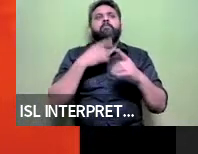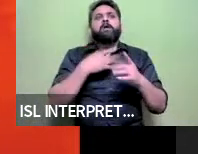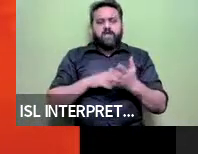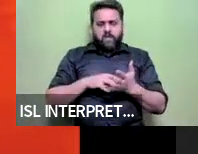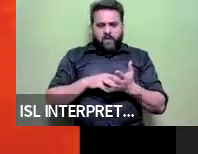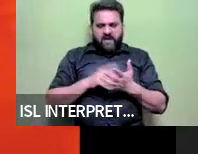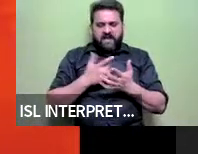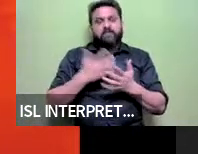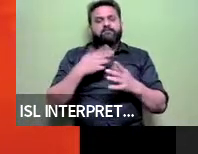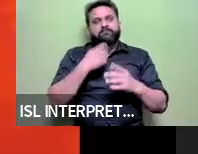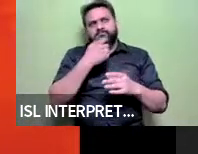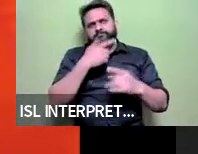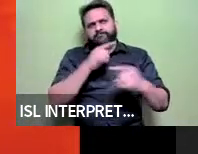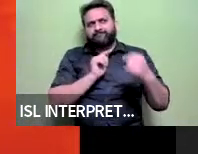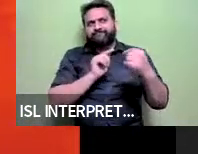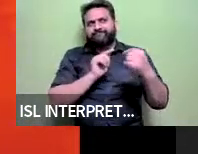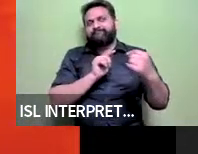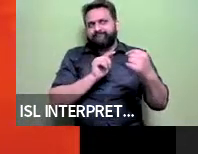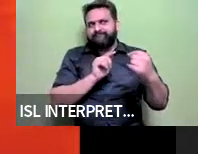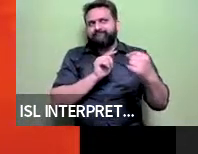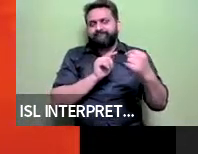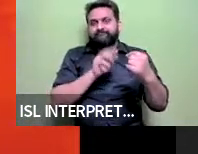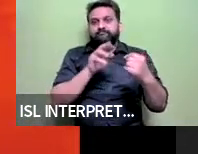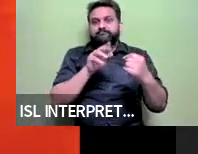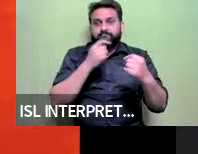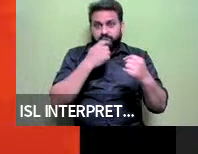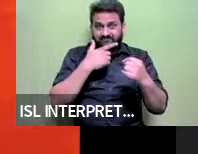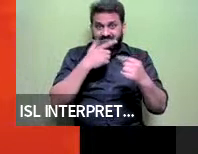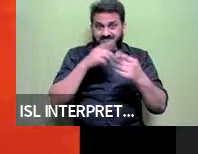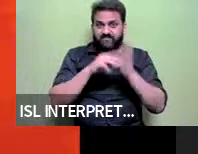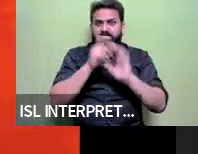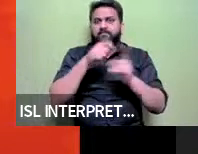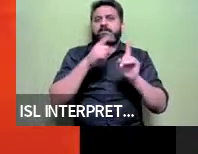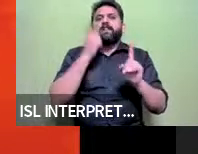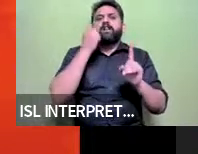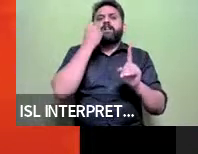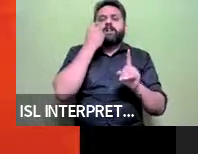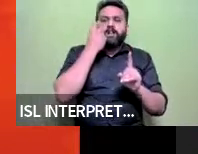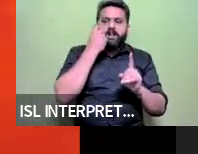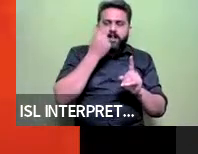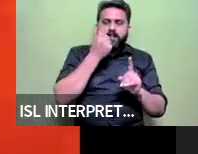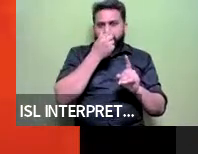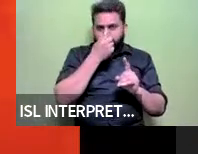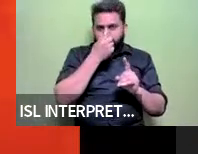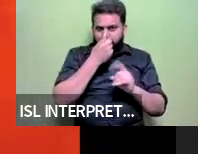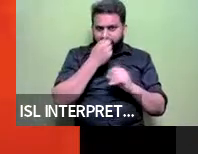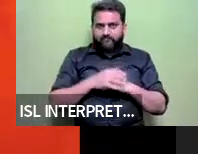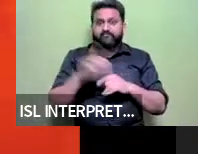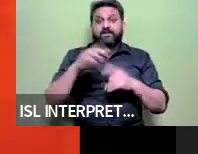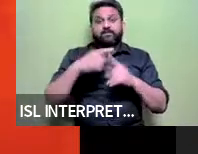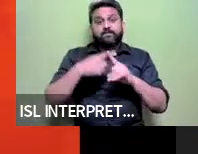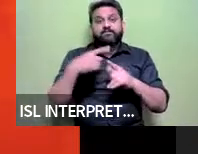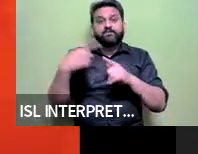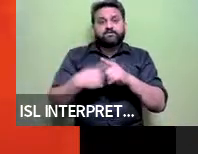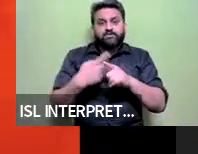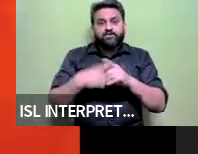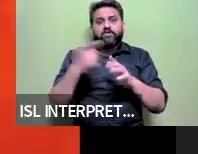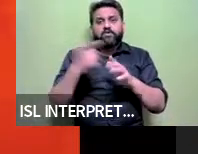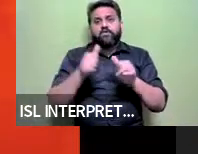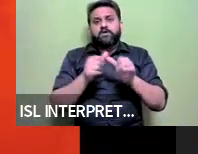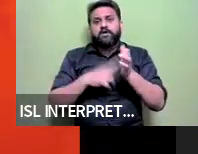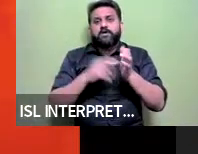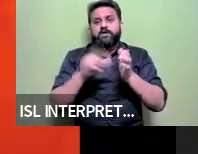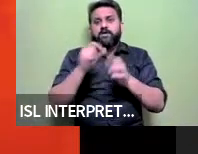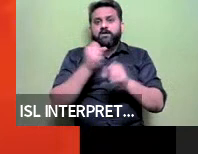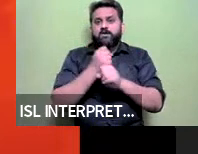best argument, I'm giving it to you. So that tribunal will also understand and they like it. Jokes, analogy,